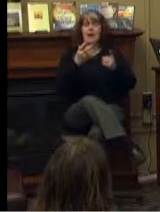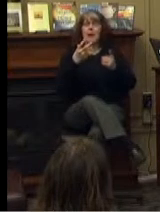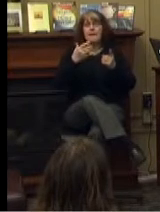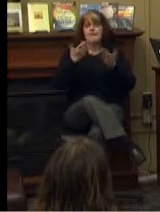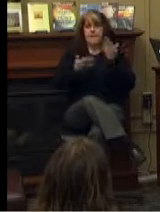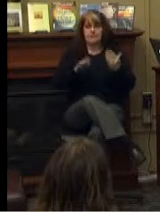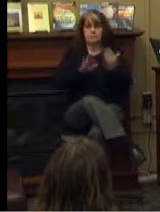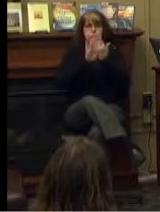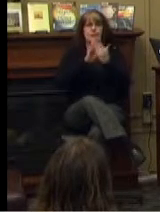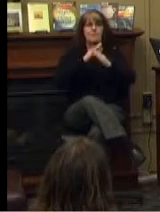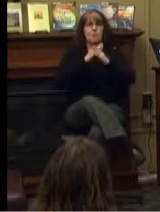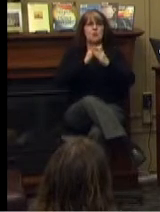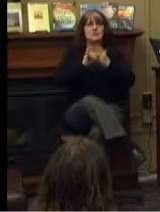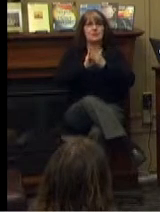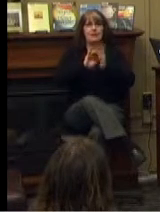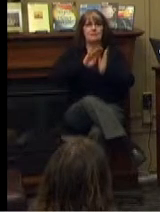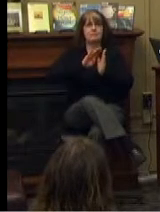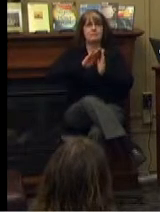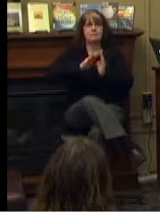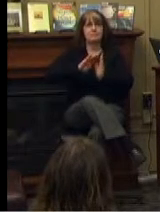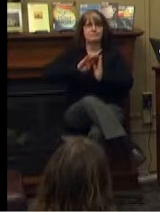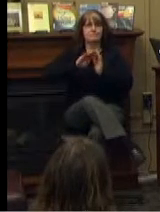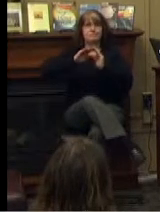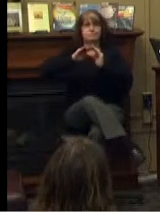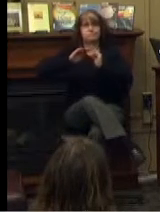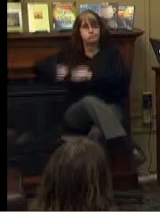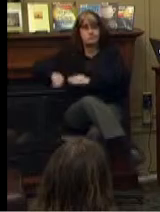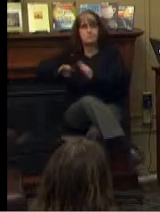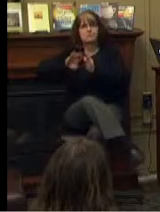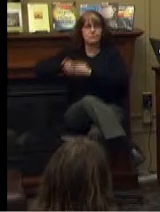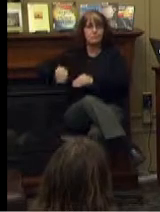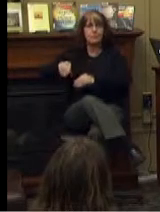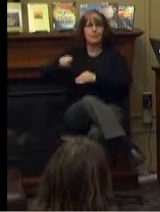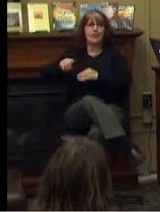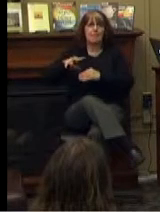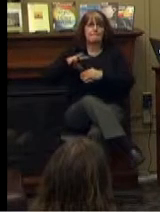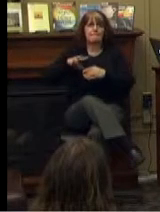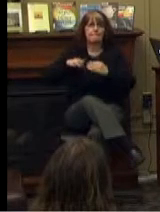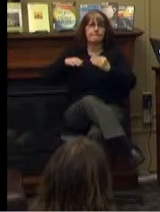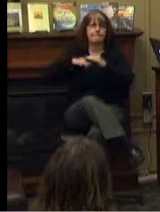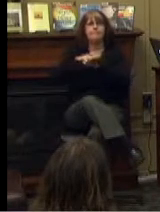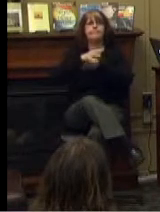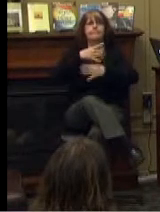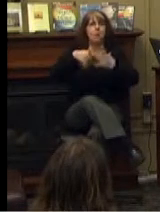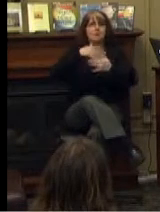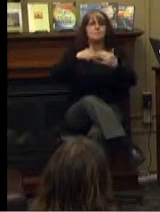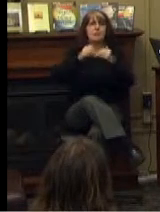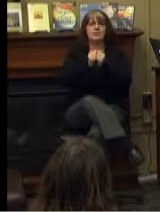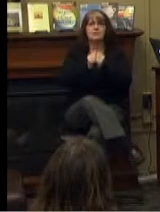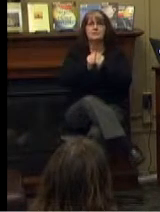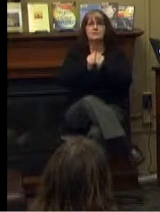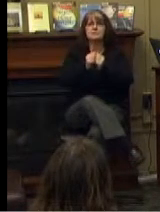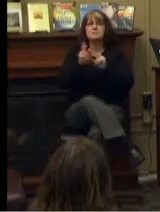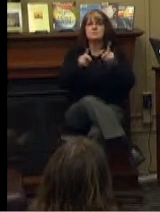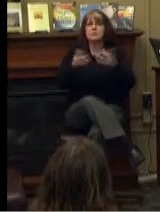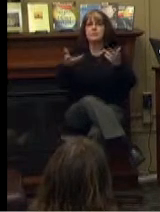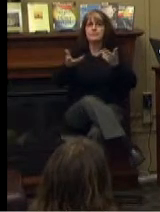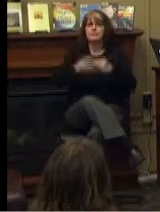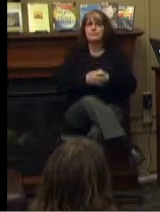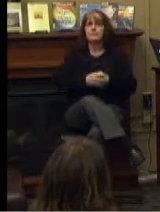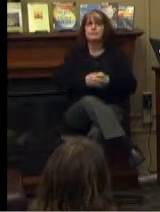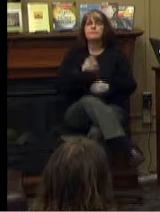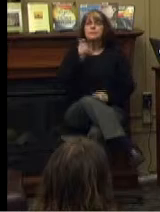and their participation in society. And this is like 8 articles. It's a very cool book to read, but it's also cool to listen to